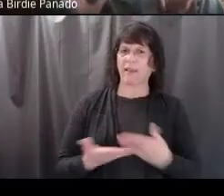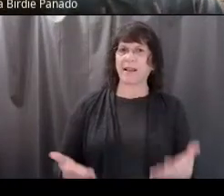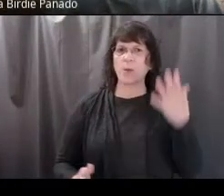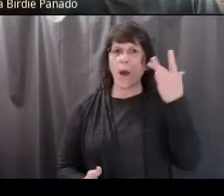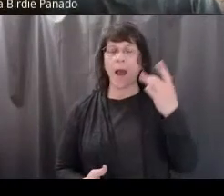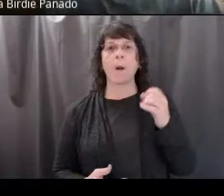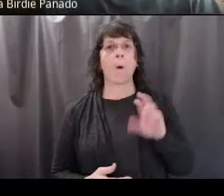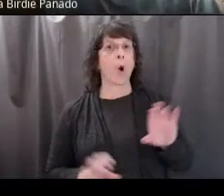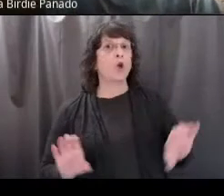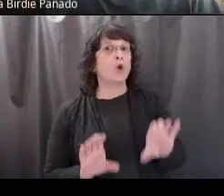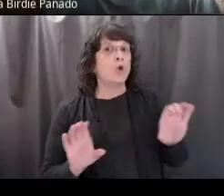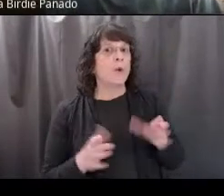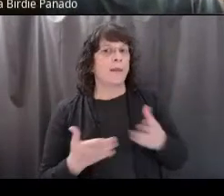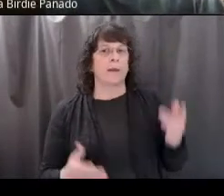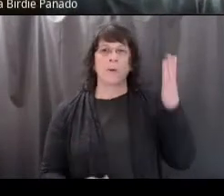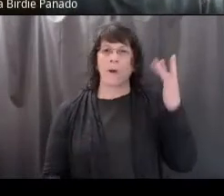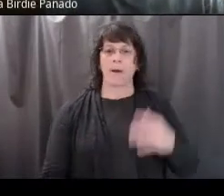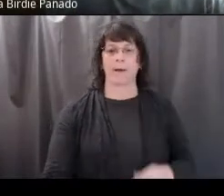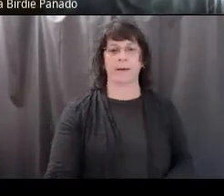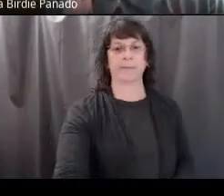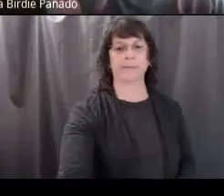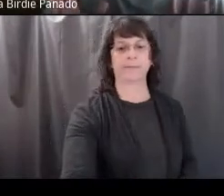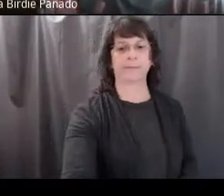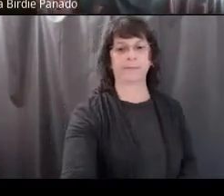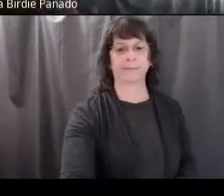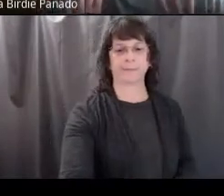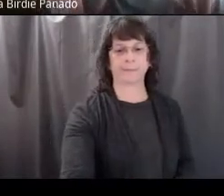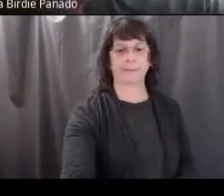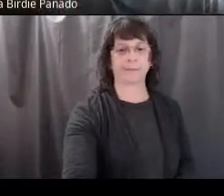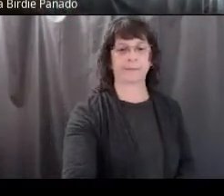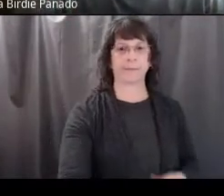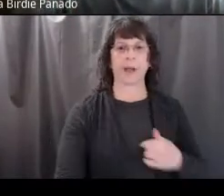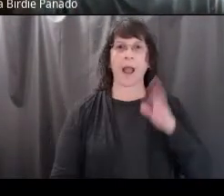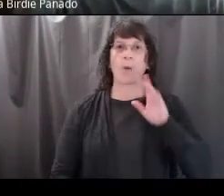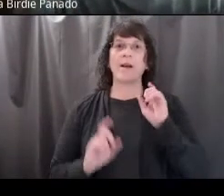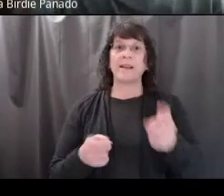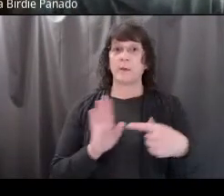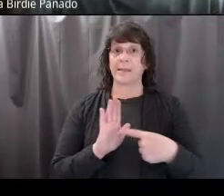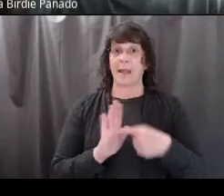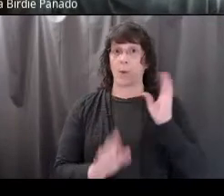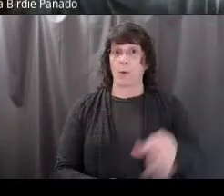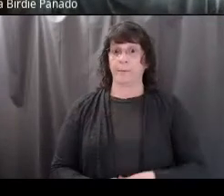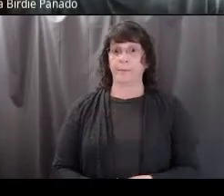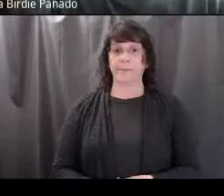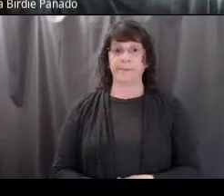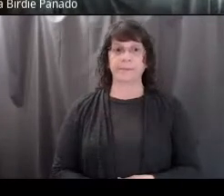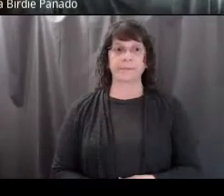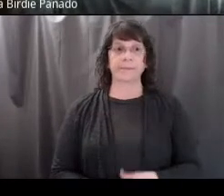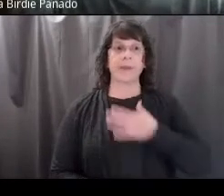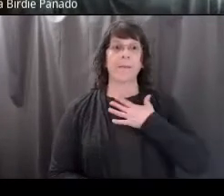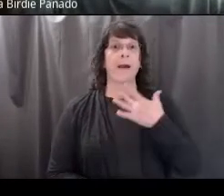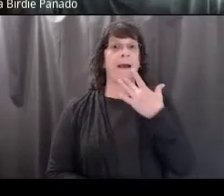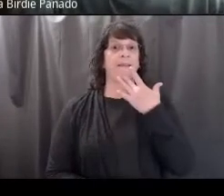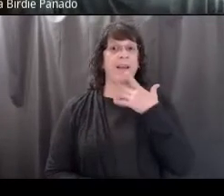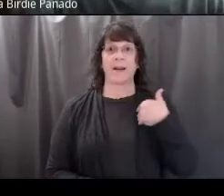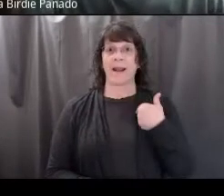or do these things? So I'm going to give you an example of what my favorite